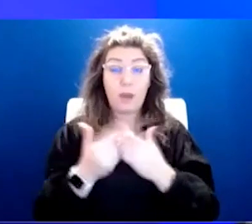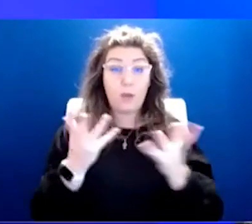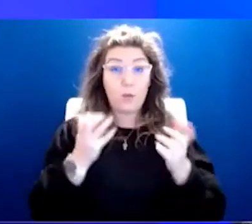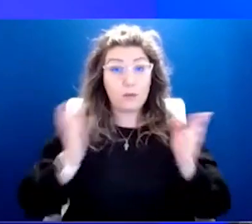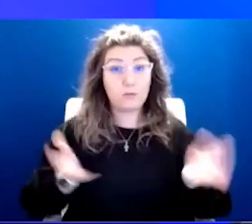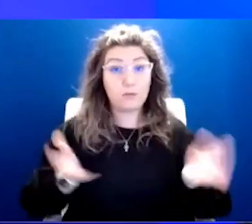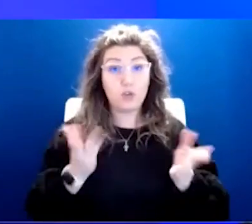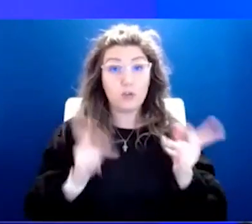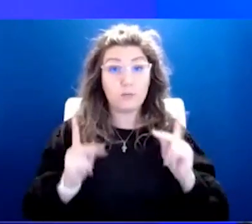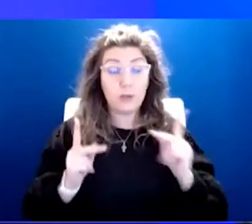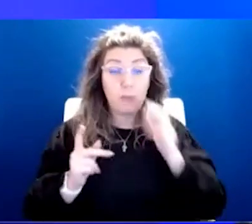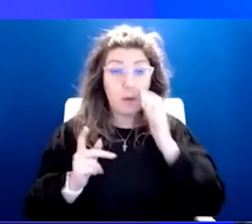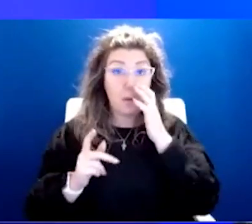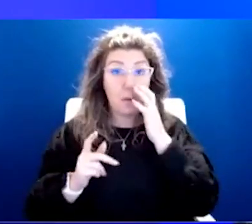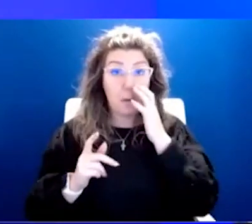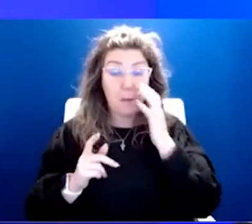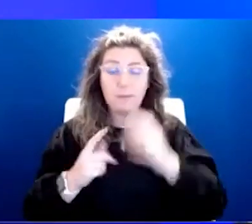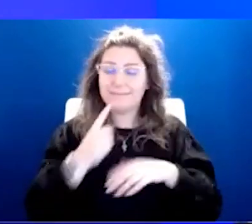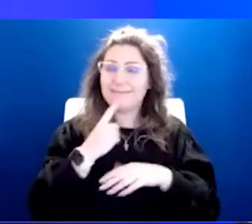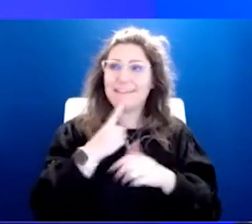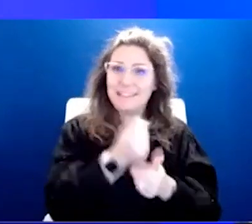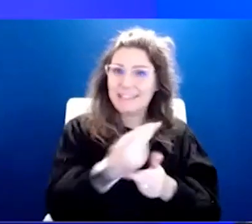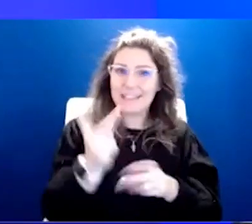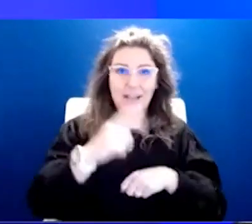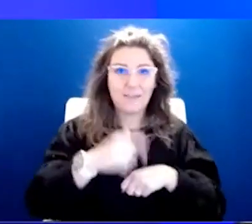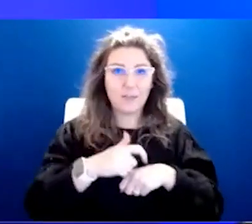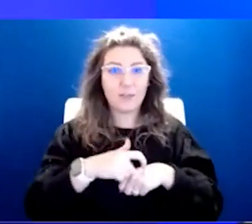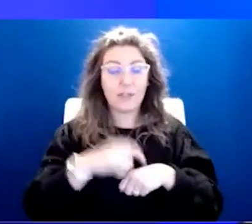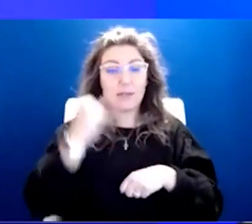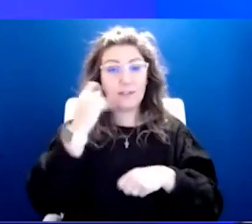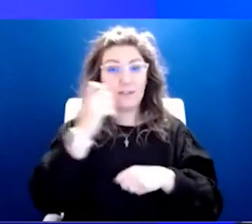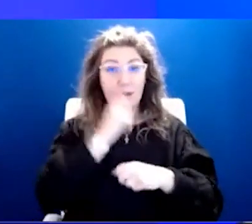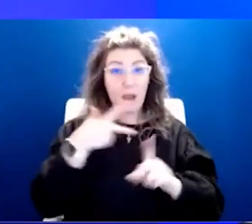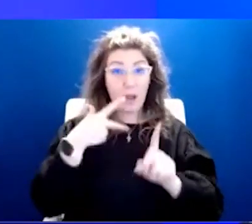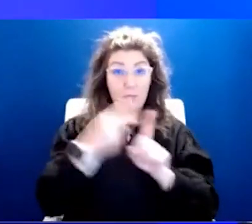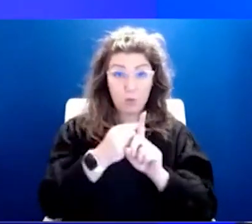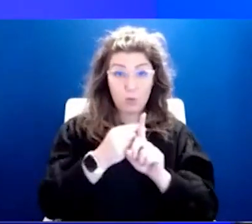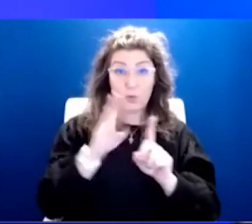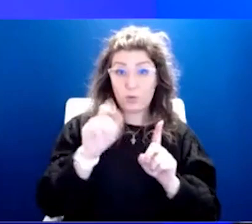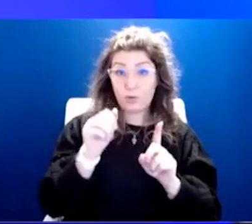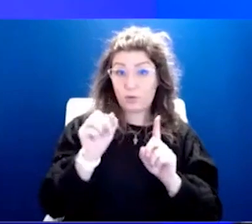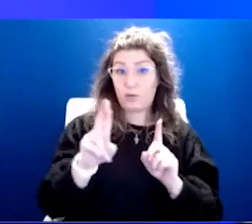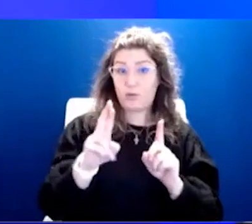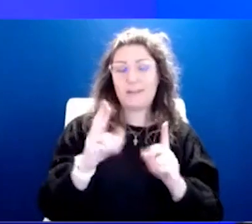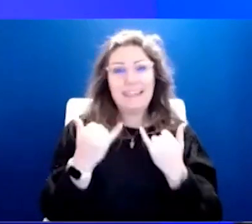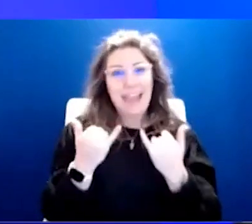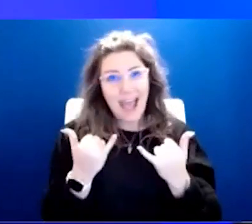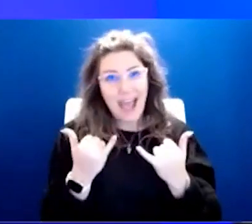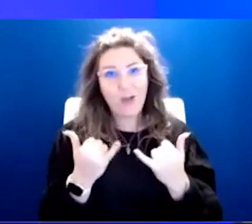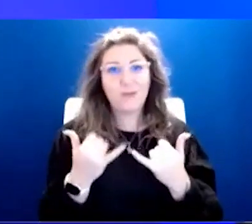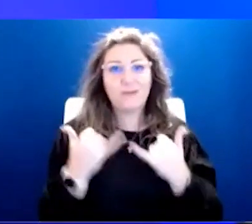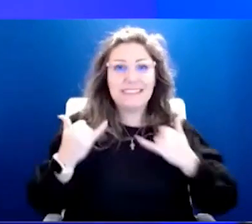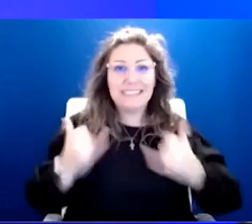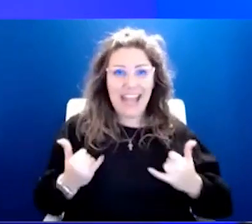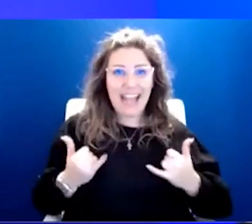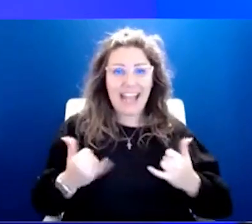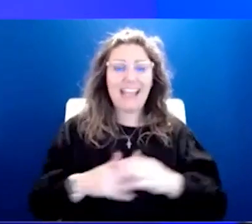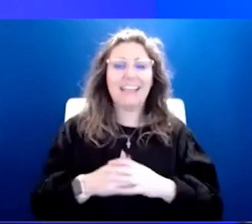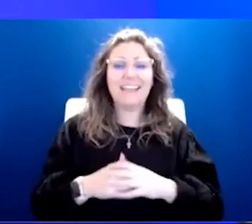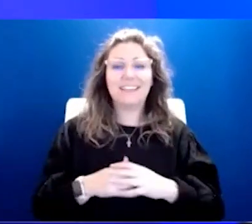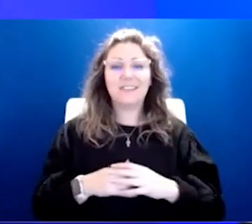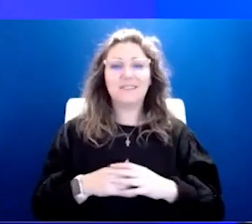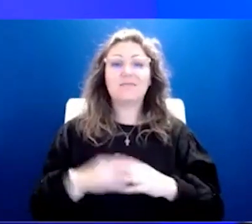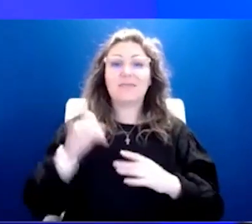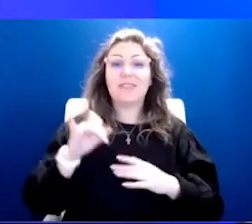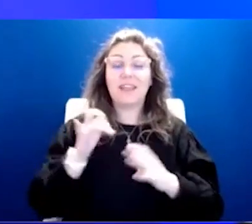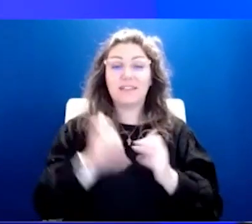you know, we've said it several times through here, if you haven't been boosted, go and get boosted now. Do it today. This is the most important thing, I